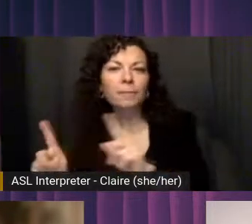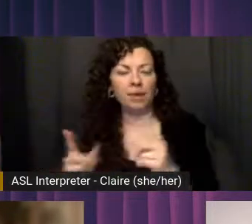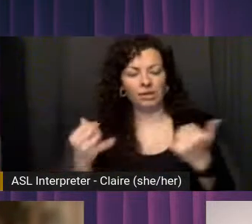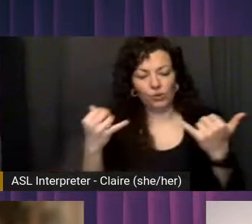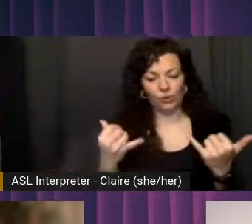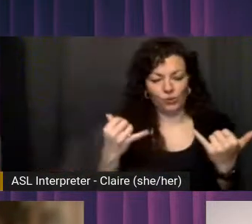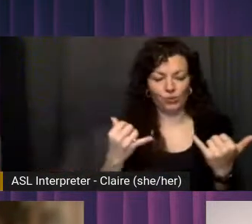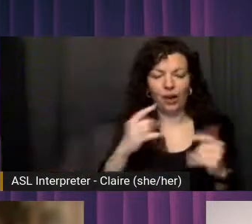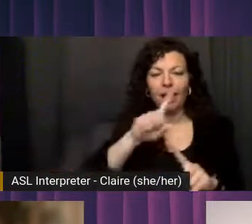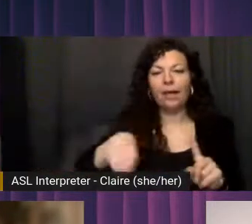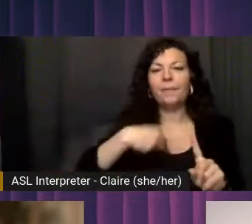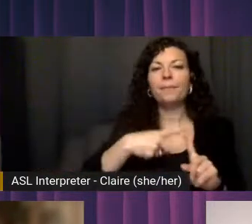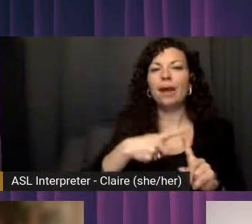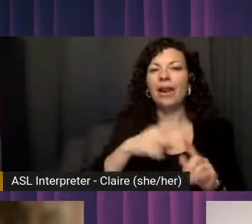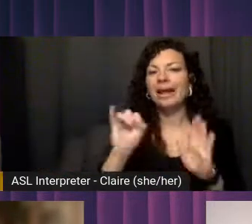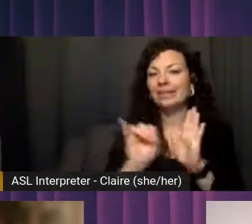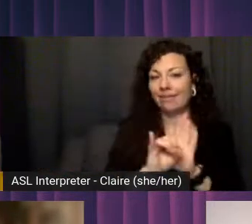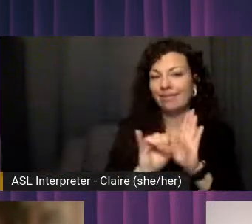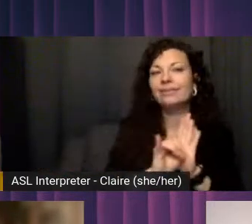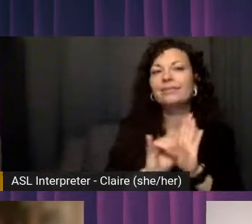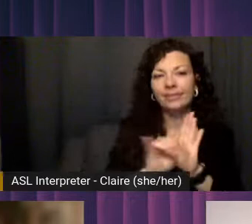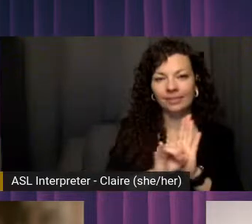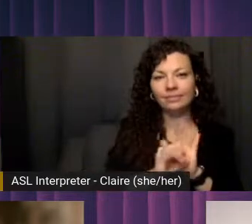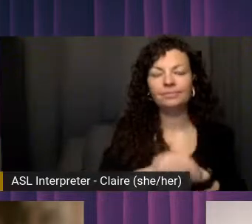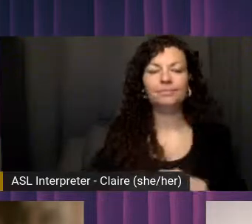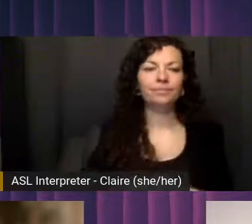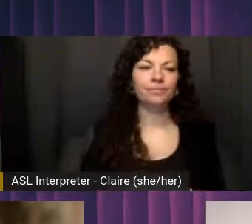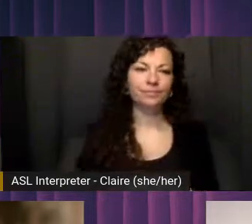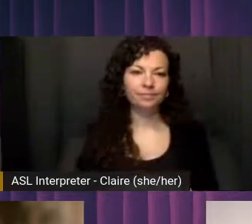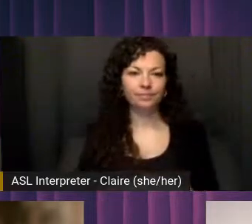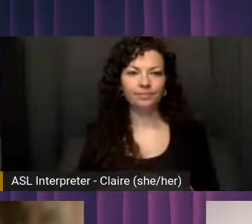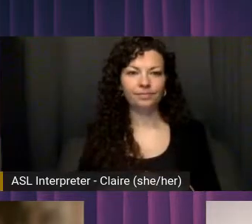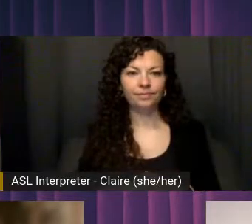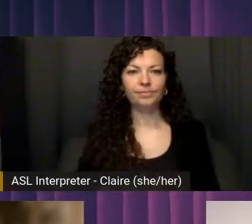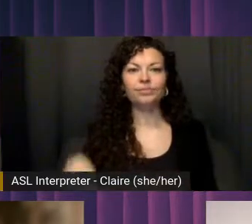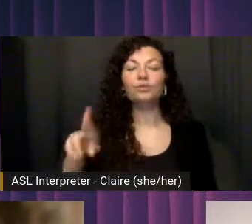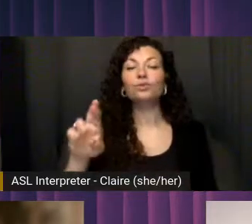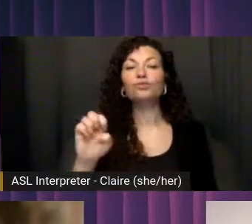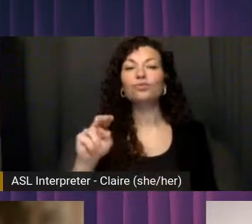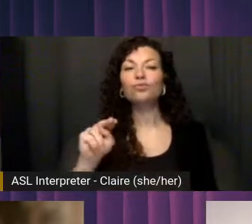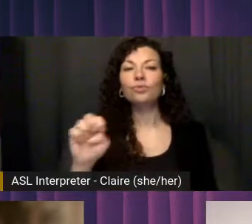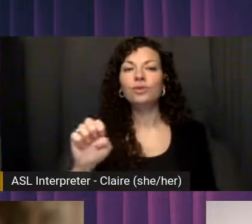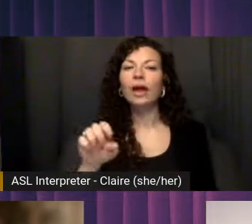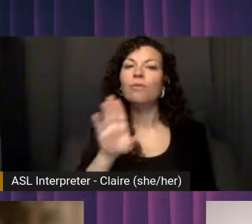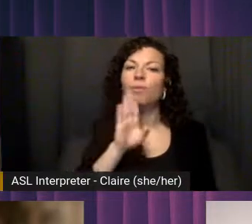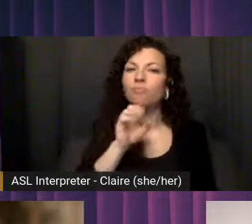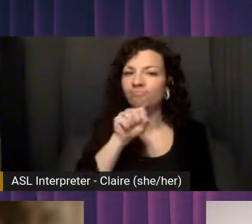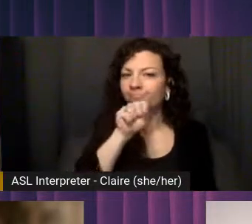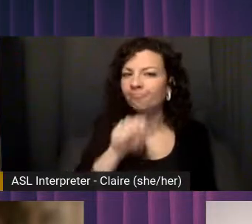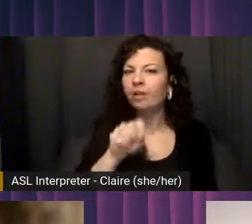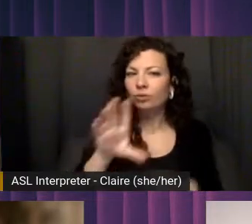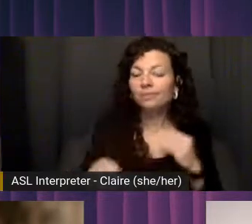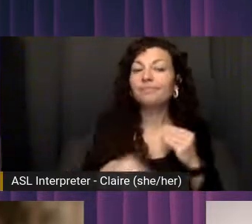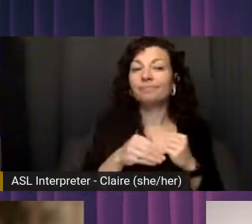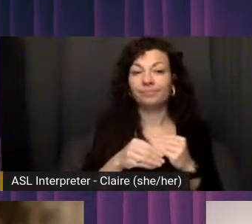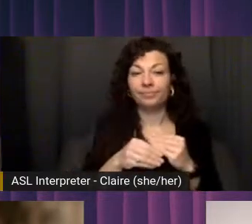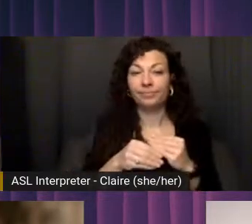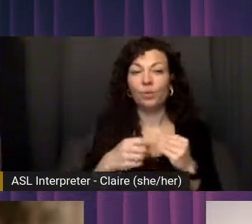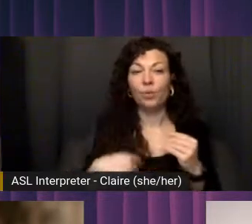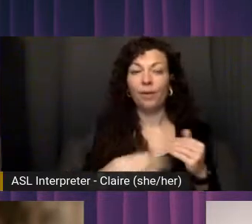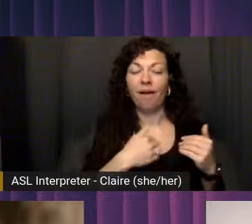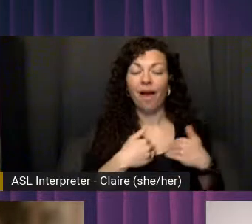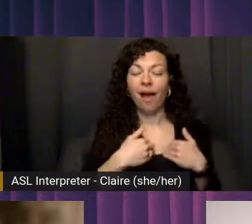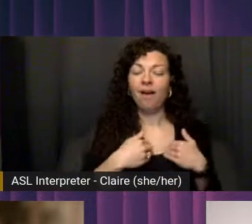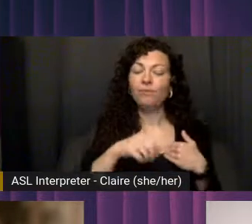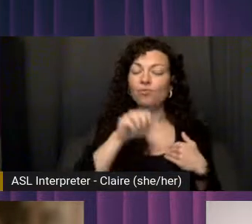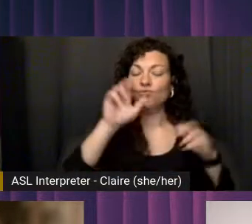If I can piggyback off that, there's like a really great, I'm not sure if Laverne Cox is the originator of this quote, but there's a really great Laverne Cox quote,